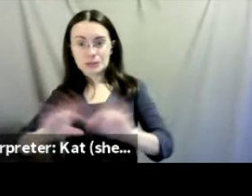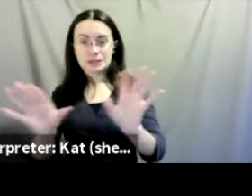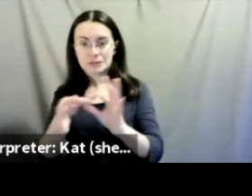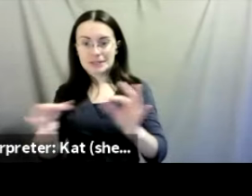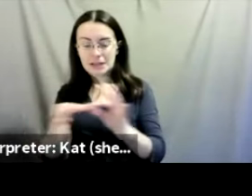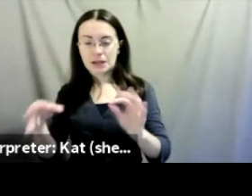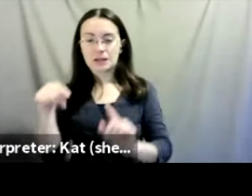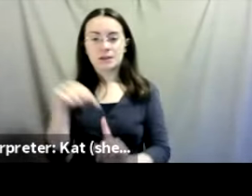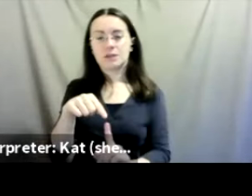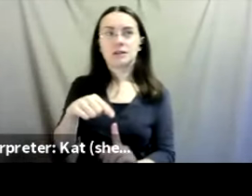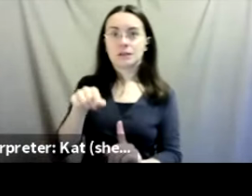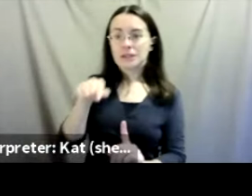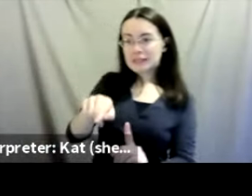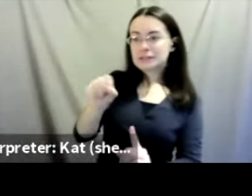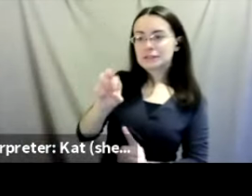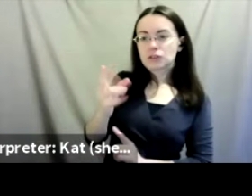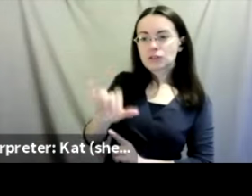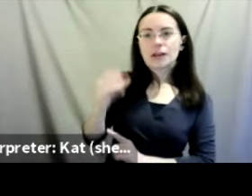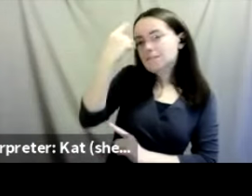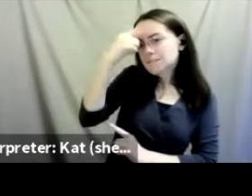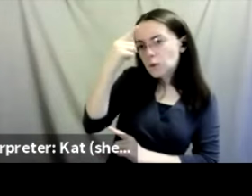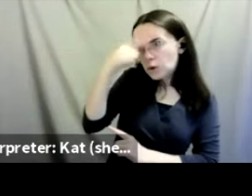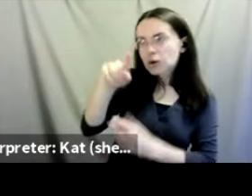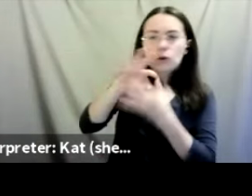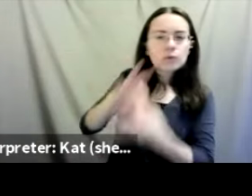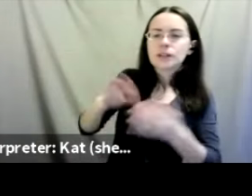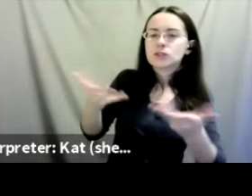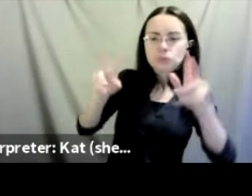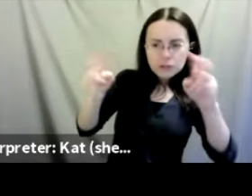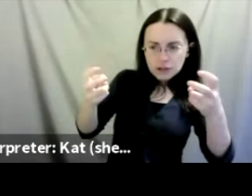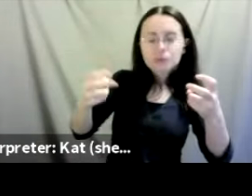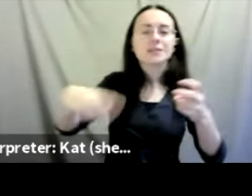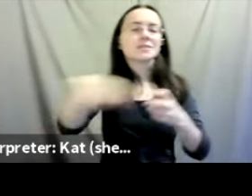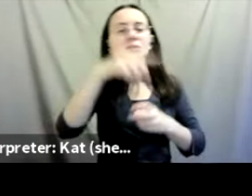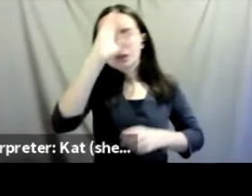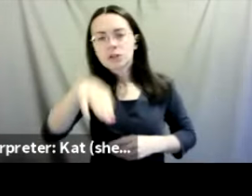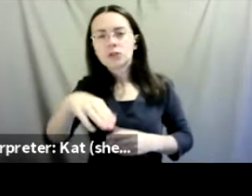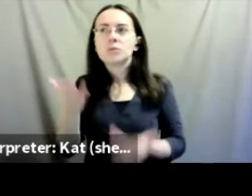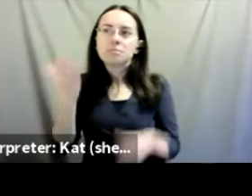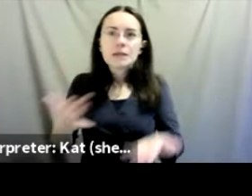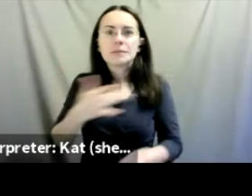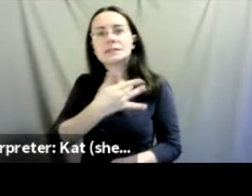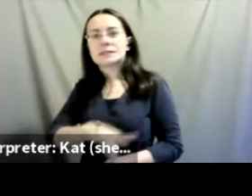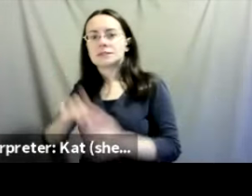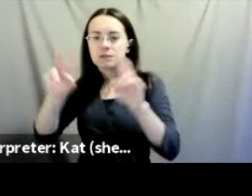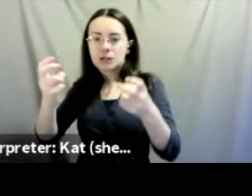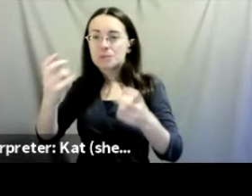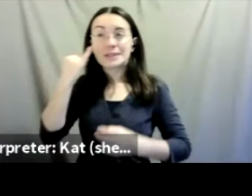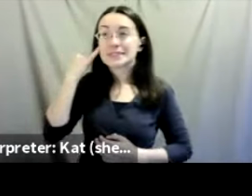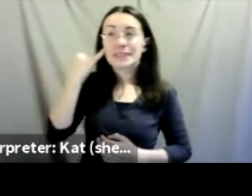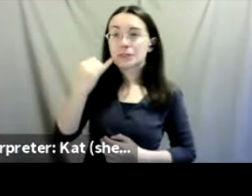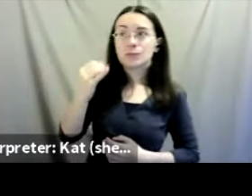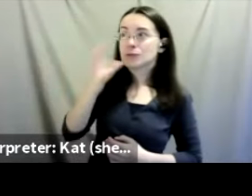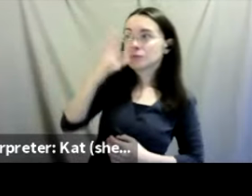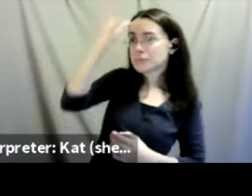what the survey was about, so that people knew that it might be about potentially sensitive topics if they don't want to take it in front of somebody else.